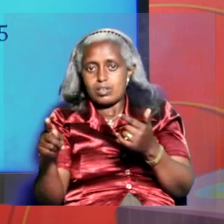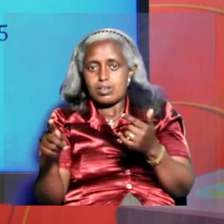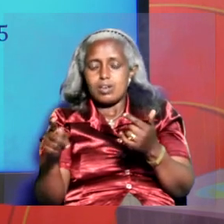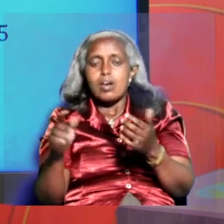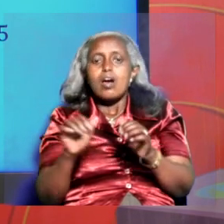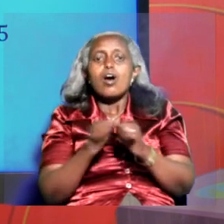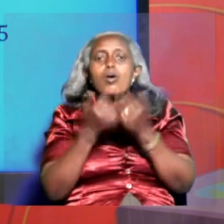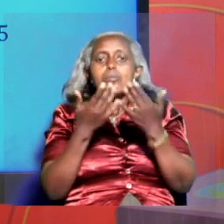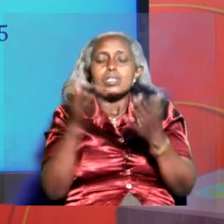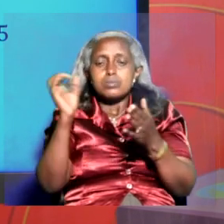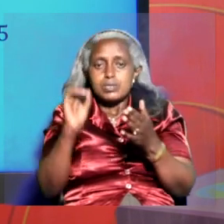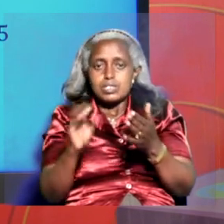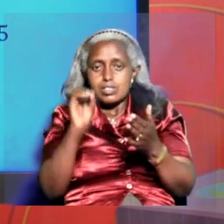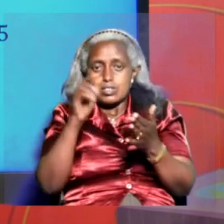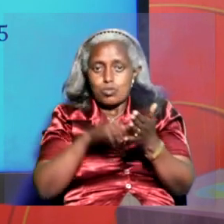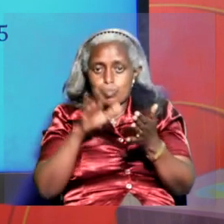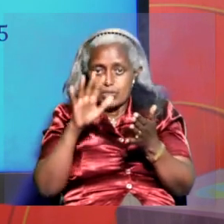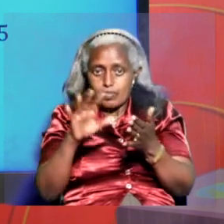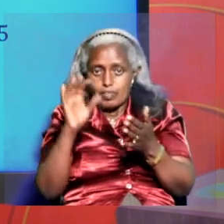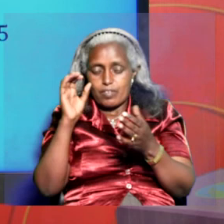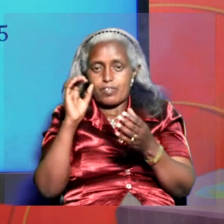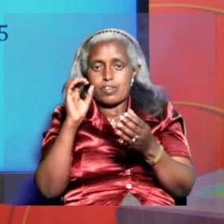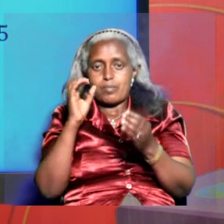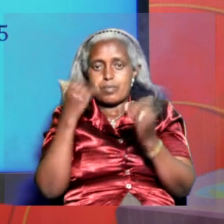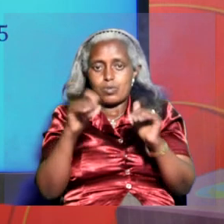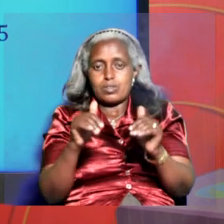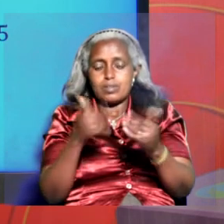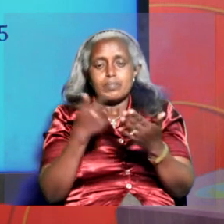By how much percent? By 0.5 amount. So,